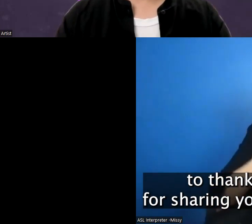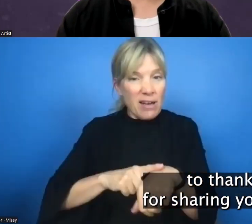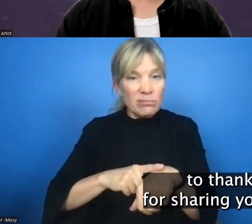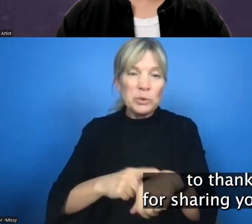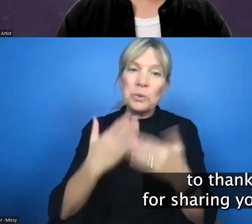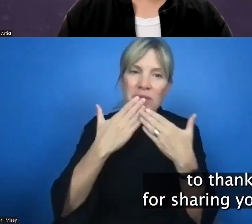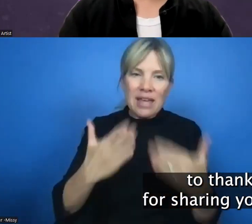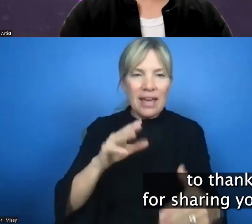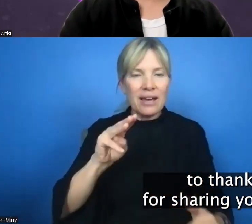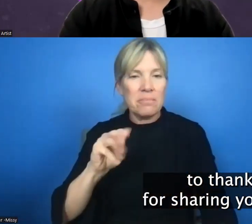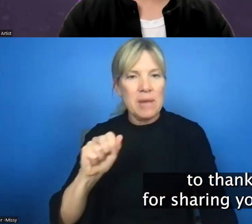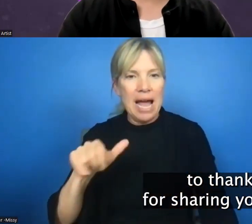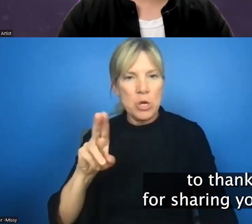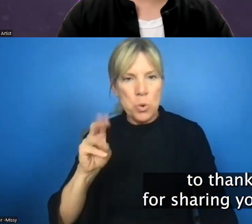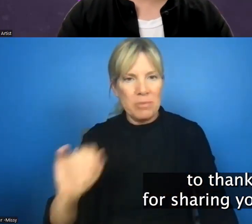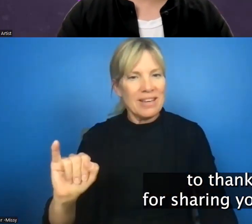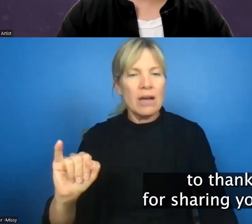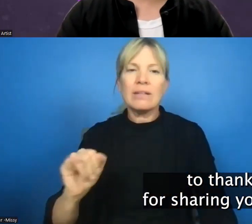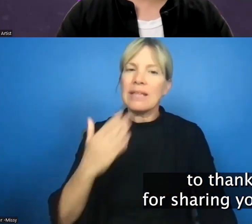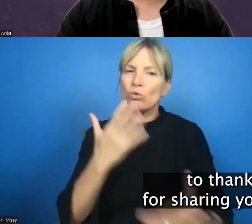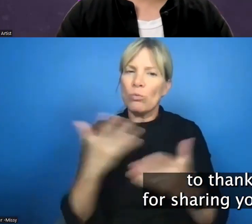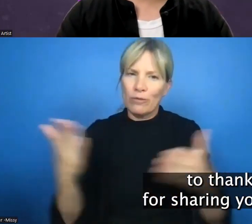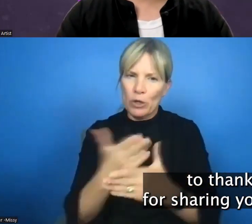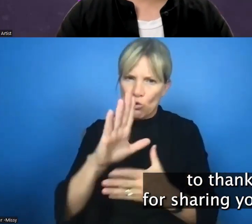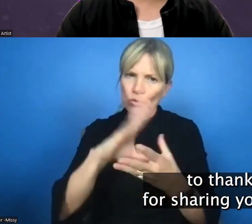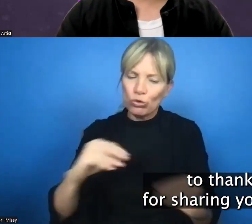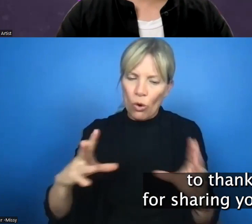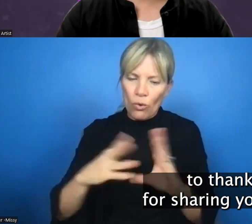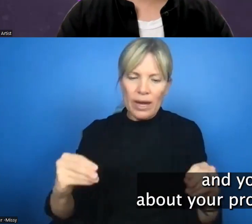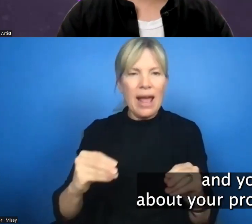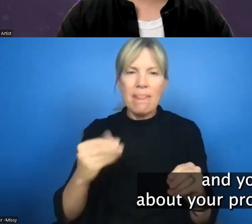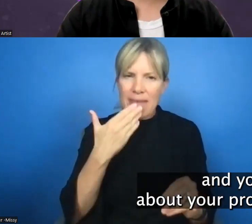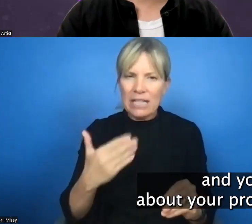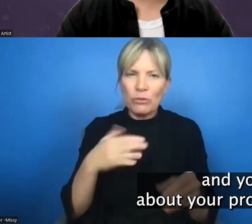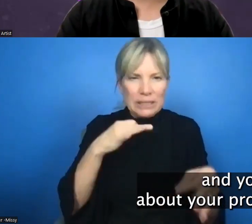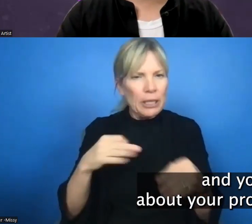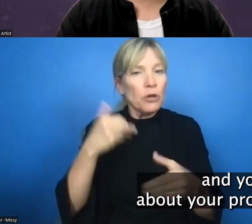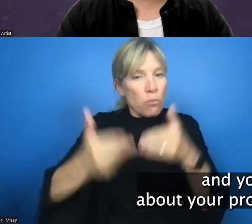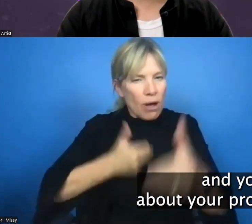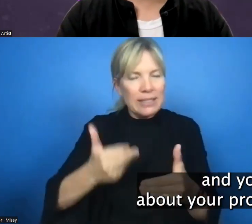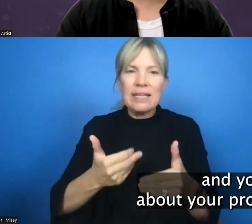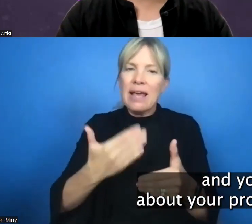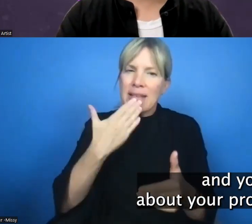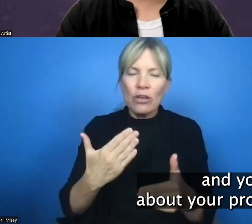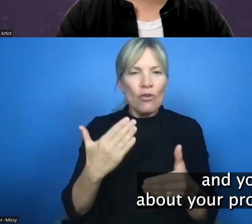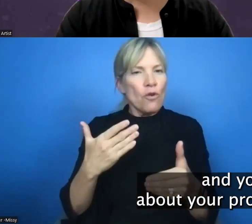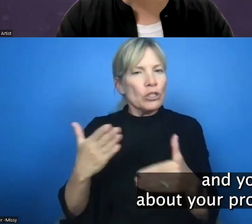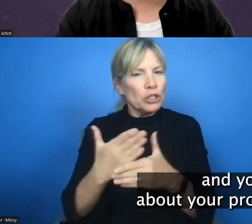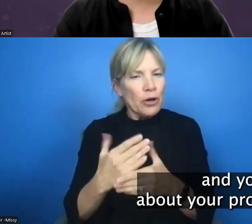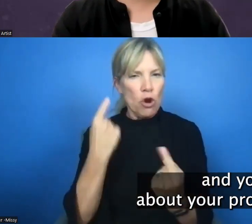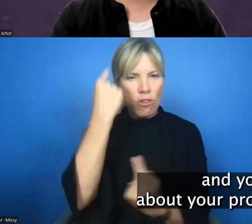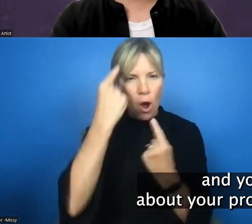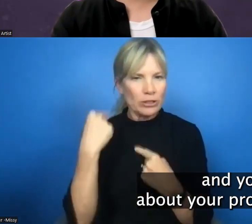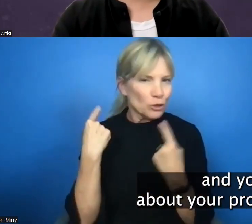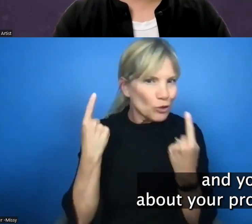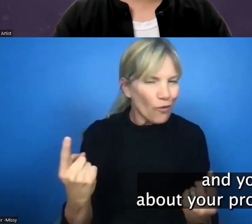thank Mayumi very much for sharing your story and your process and your thoughts so far about